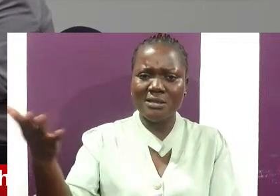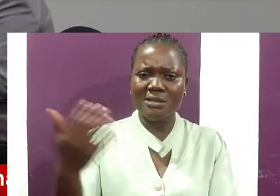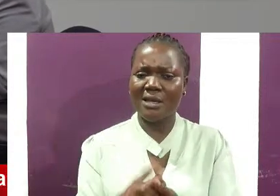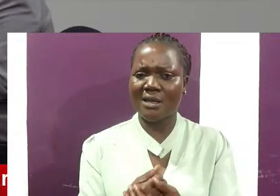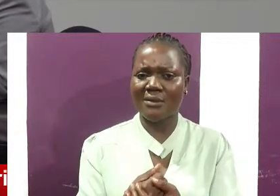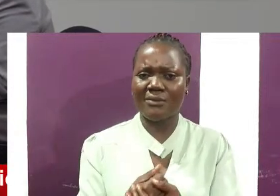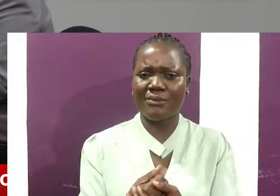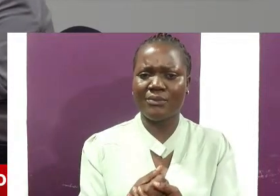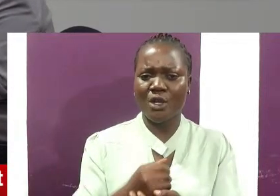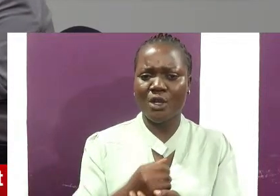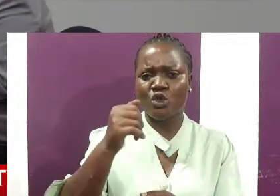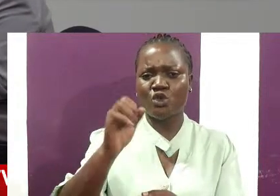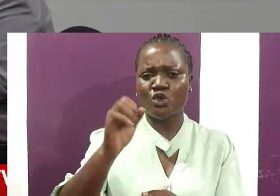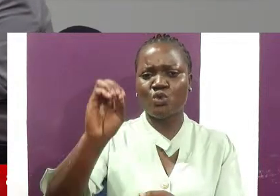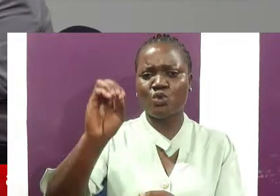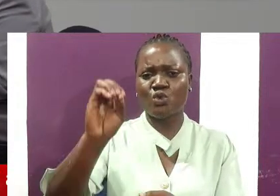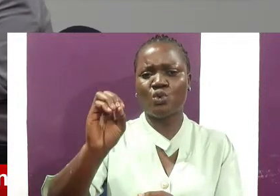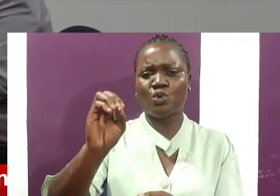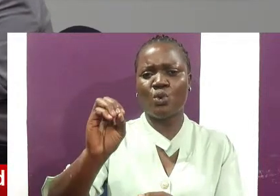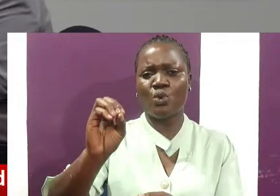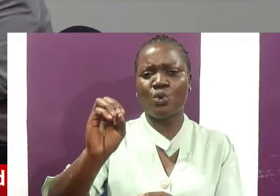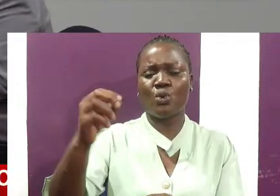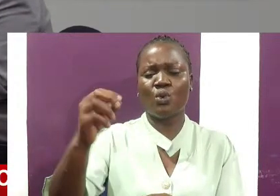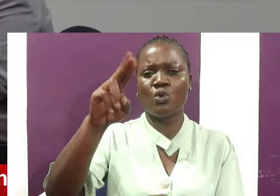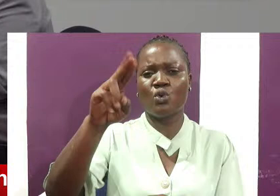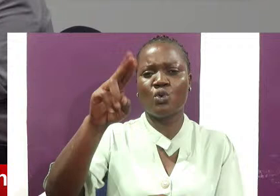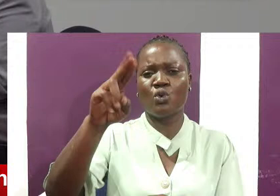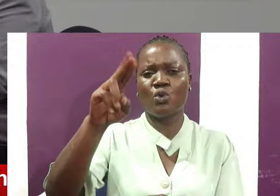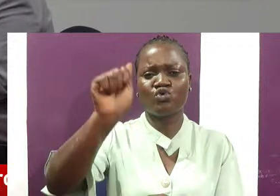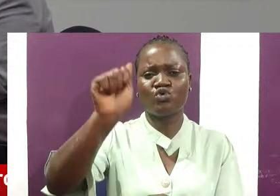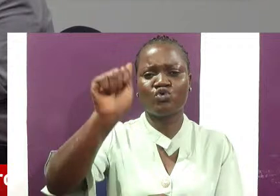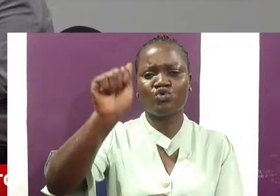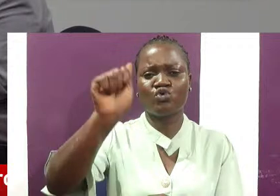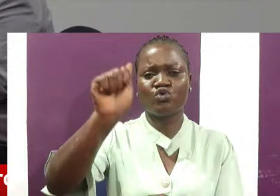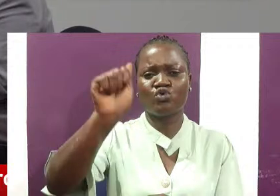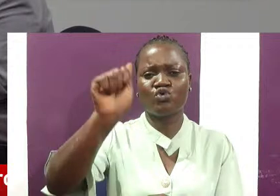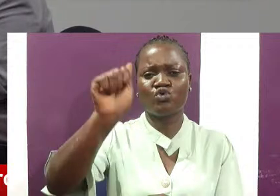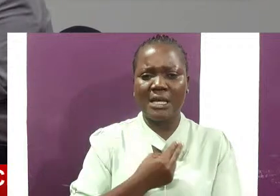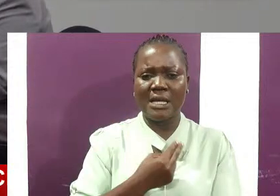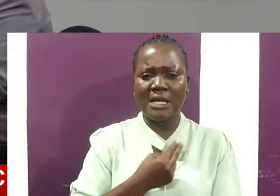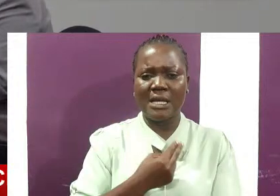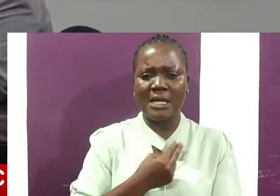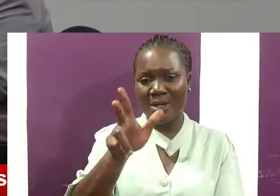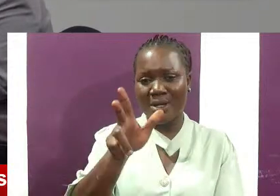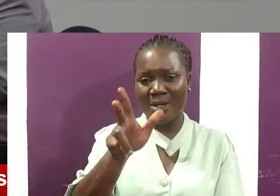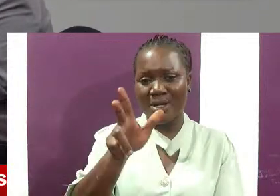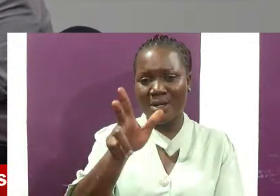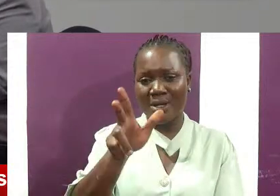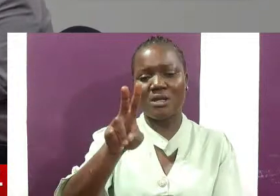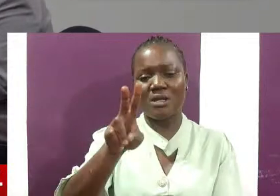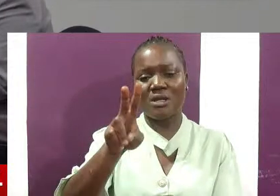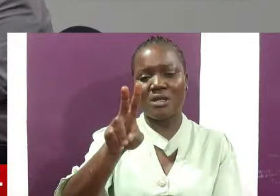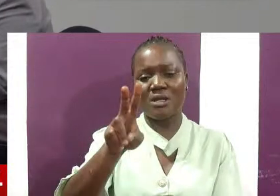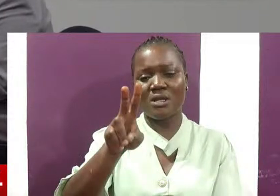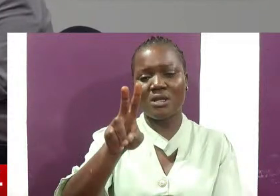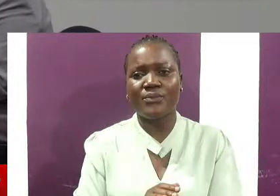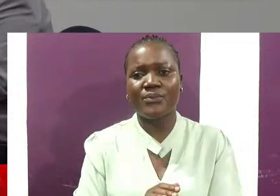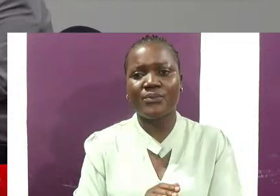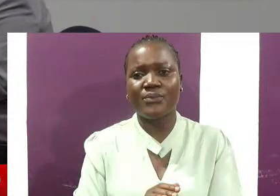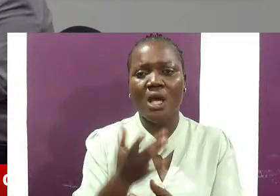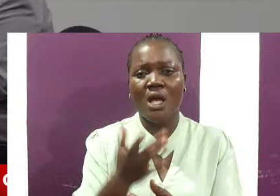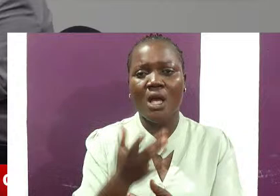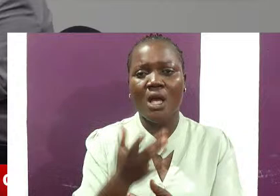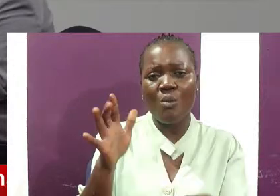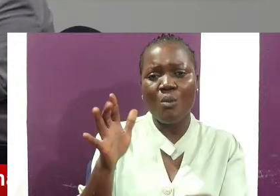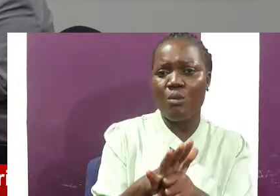Joshua tells us in Joshua 21 and verse 43 through 45, God gave all of the land that he had promised to give. Yeah. So